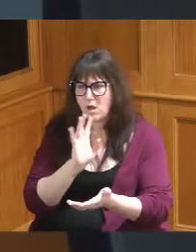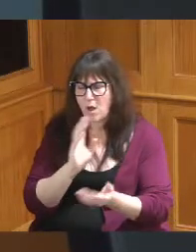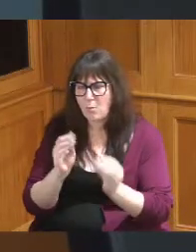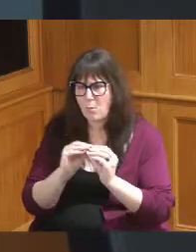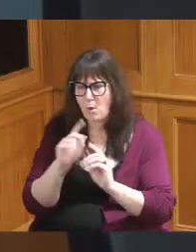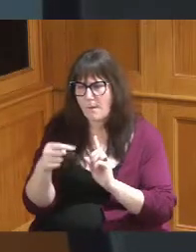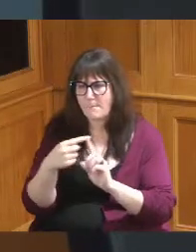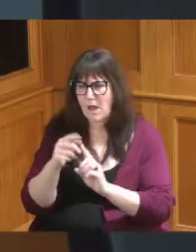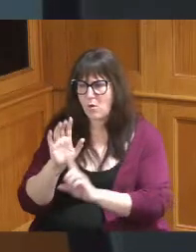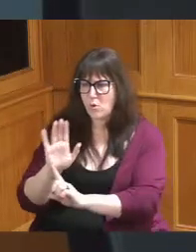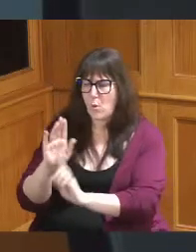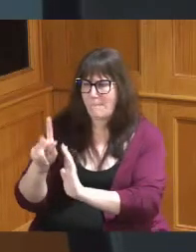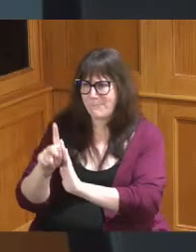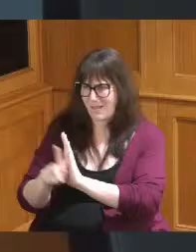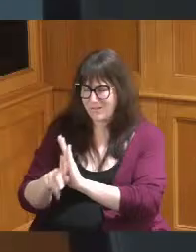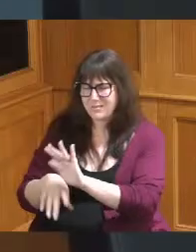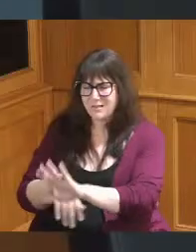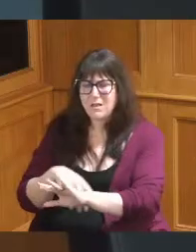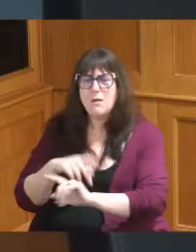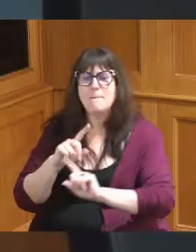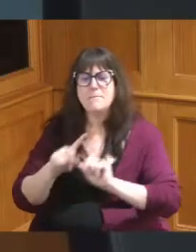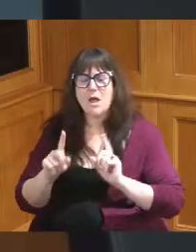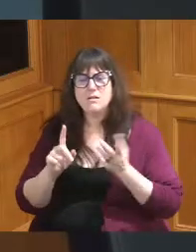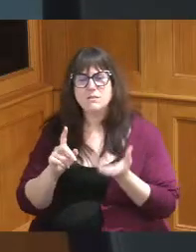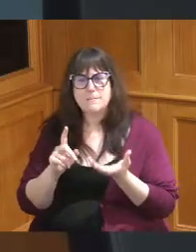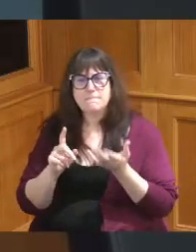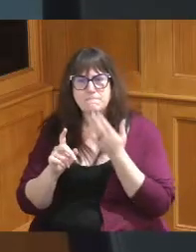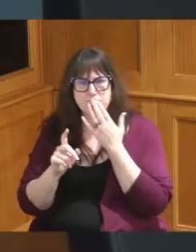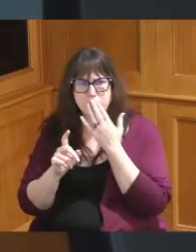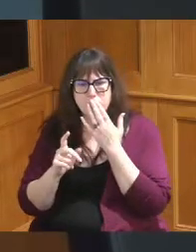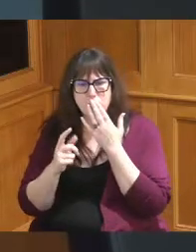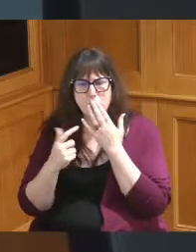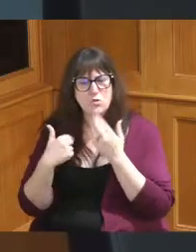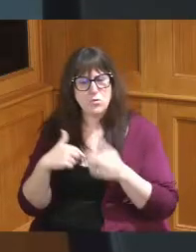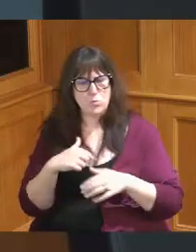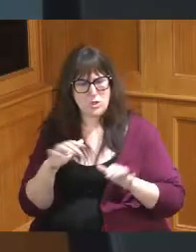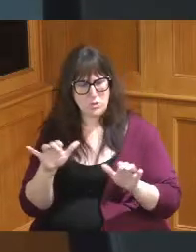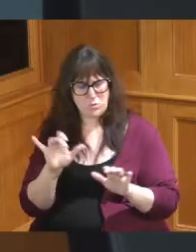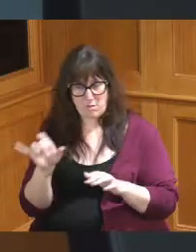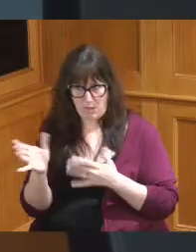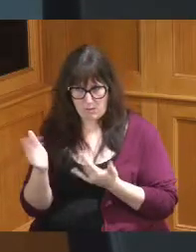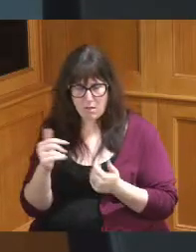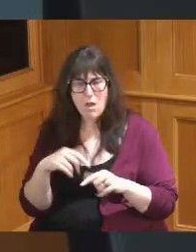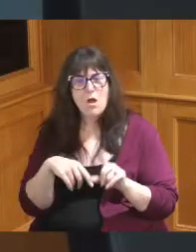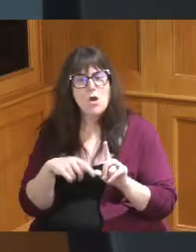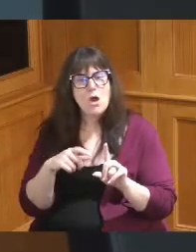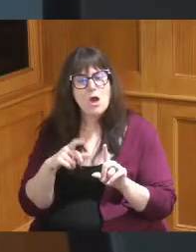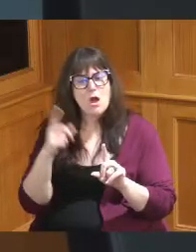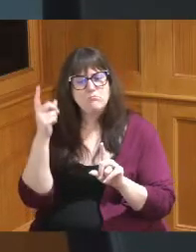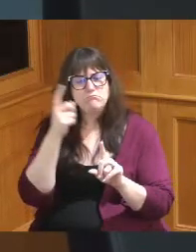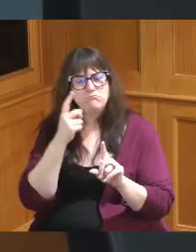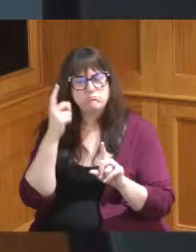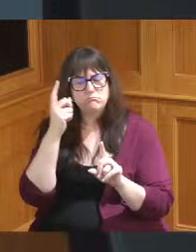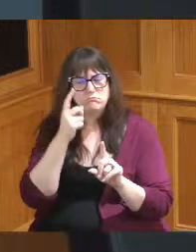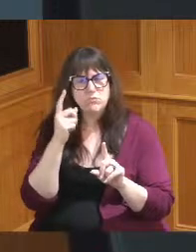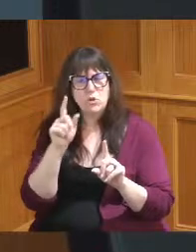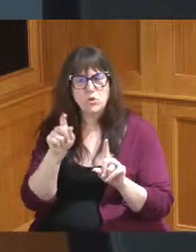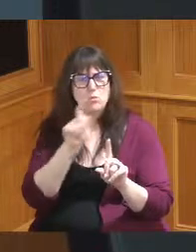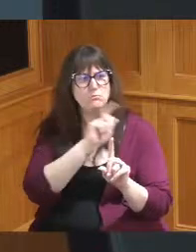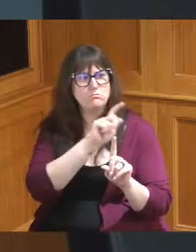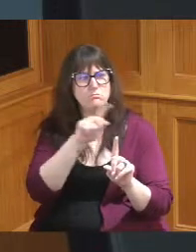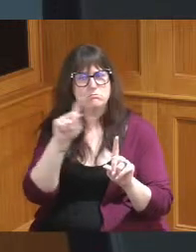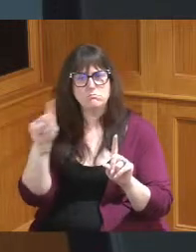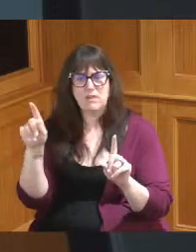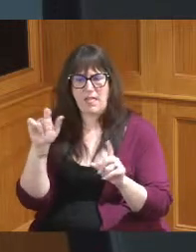about the policy. But as we do that, I'm wondering, as you go around and you spread